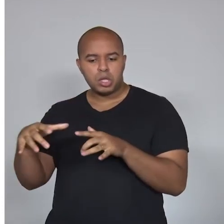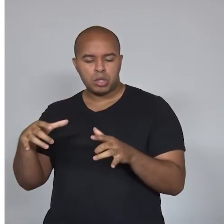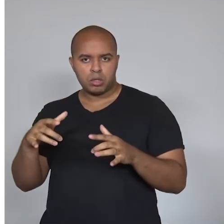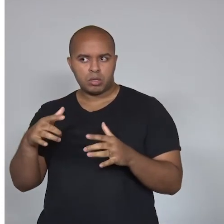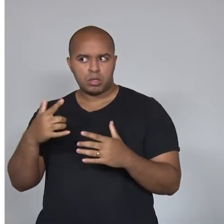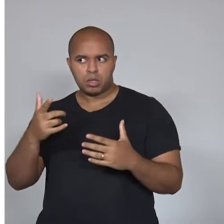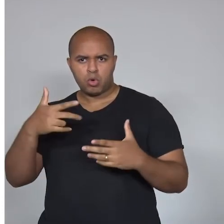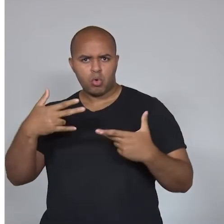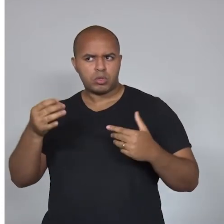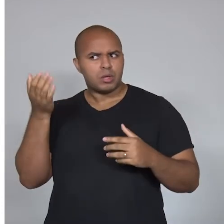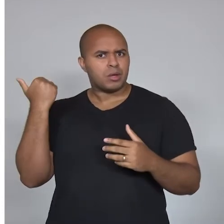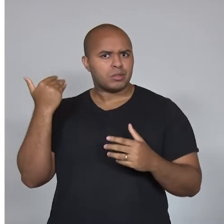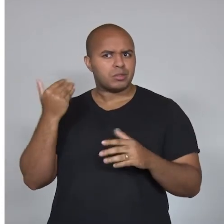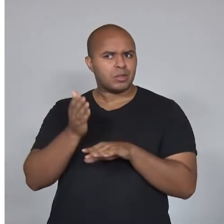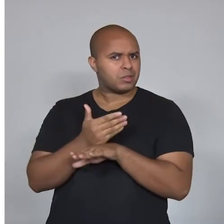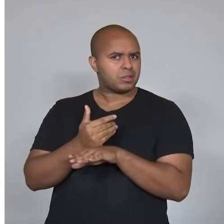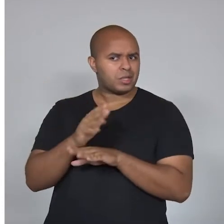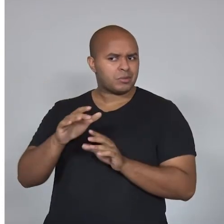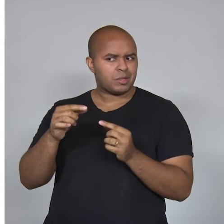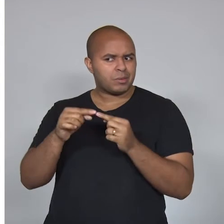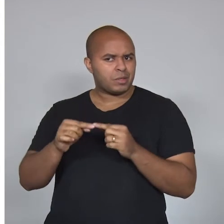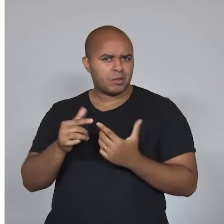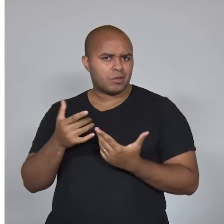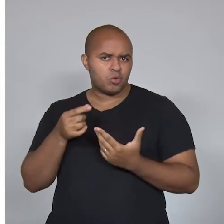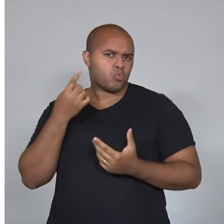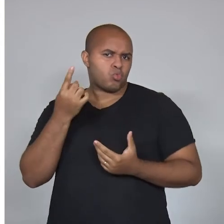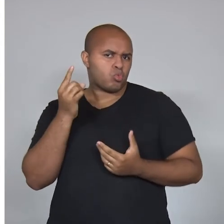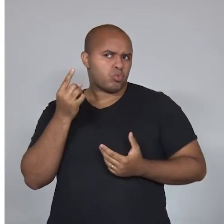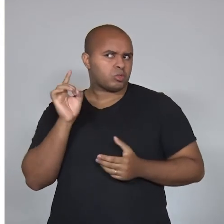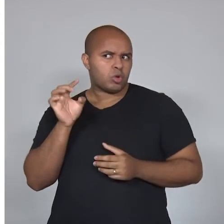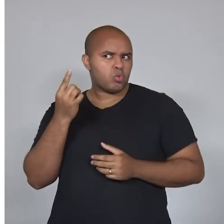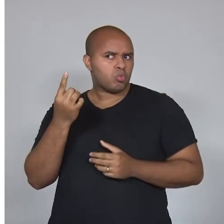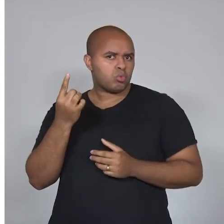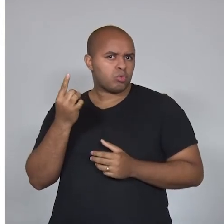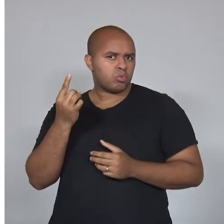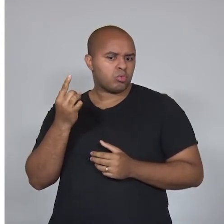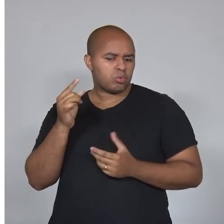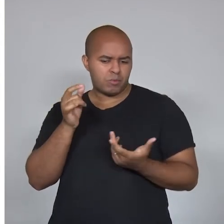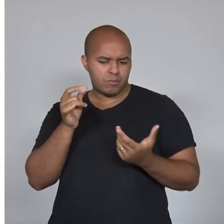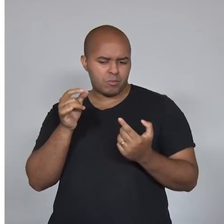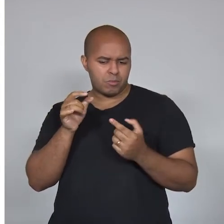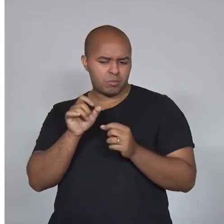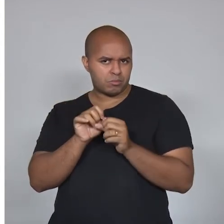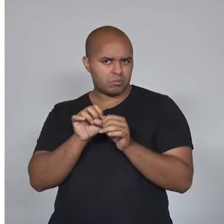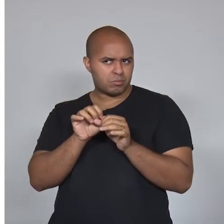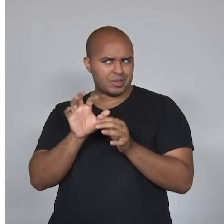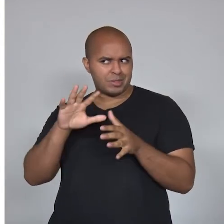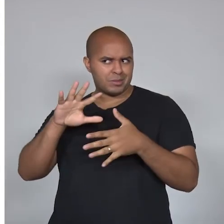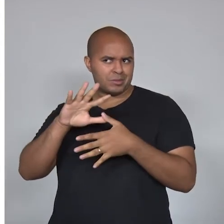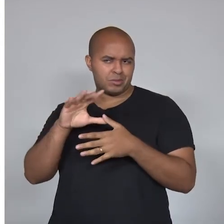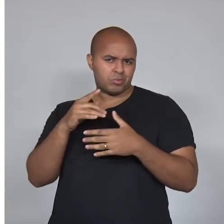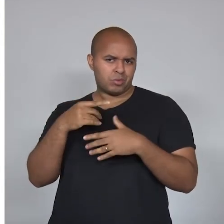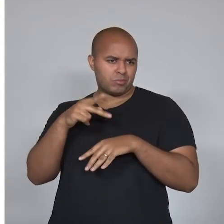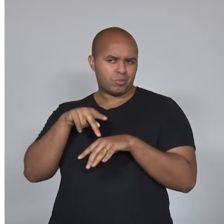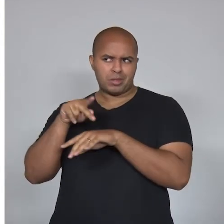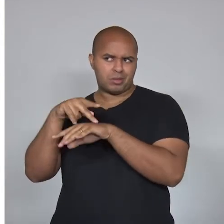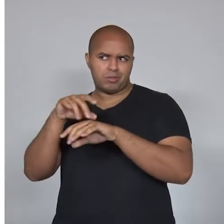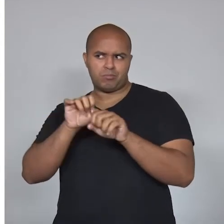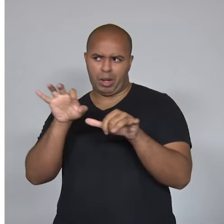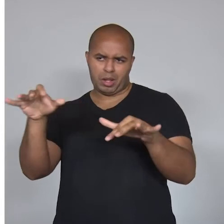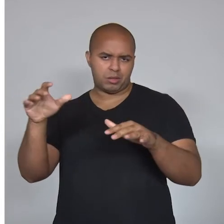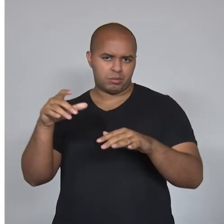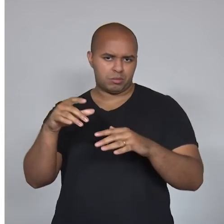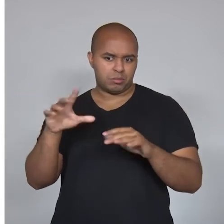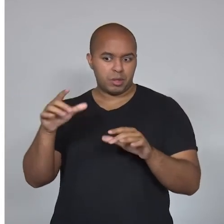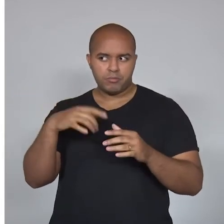enquanto os surtos anteriores foram caracterizados por uma única onda, com dispersão geográfica limitada. A pandemia